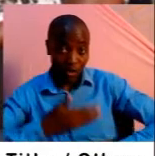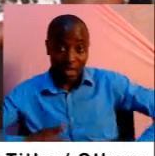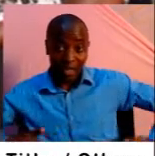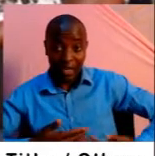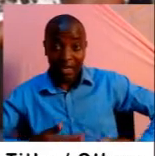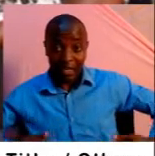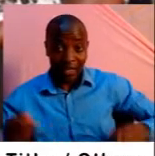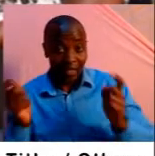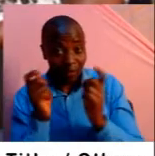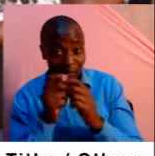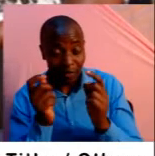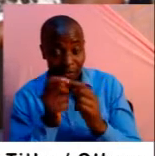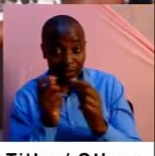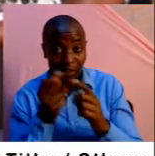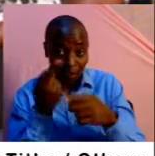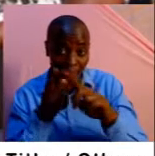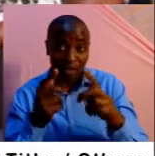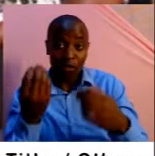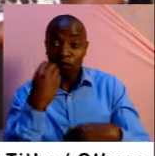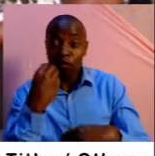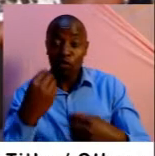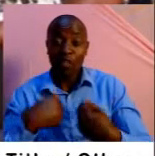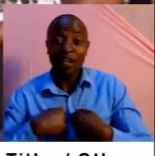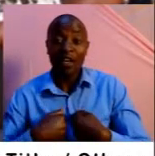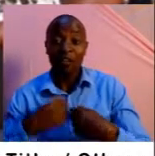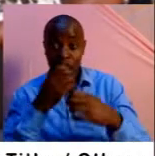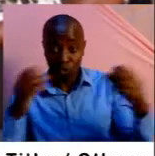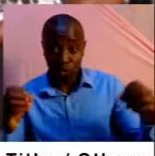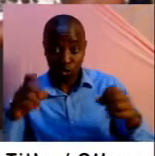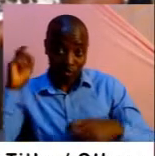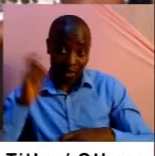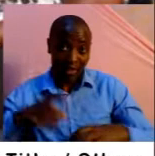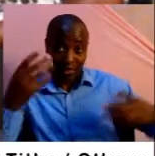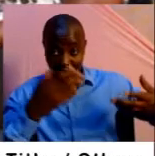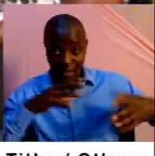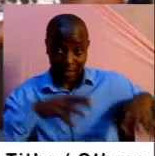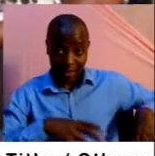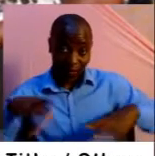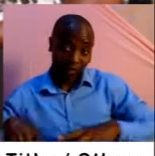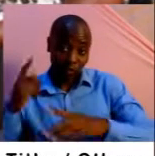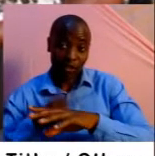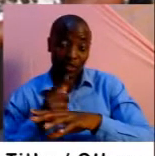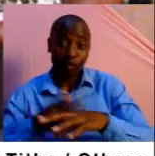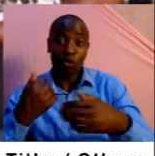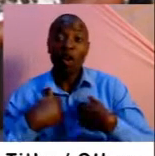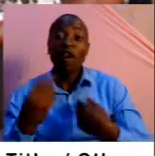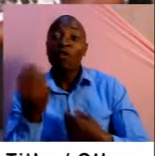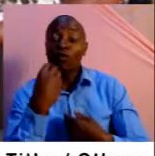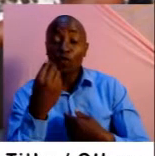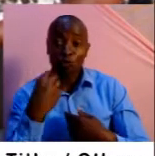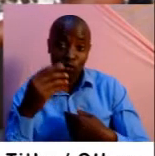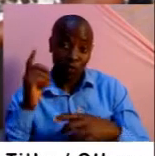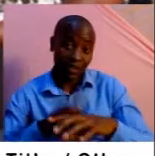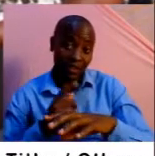pain, but there's no food. You have to endure until you get the food. So sometimes endurance is not something